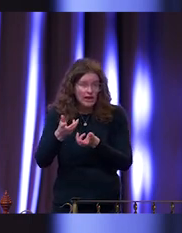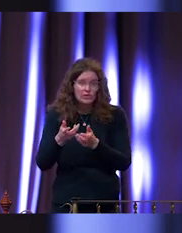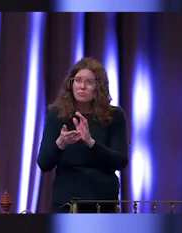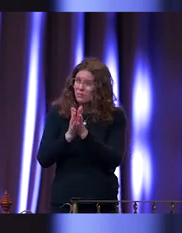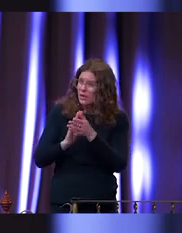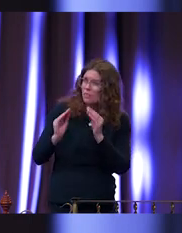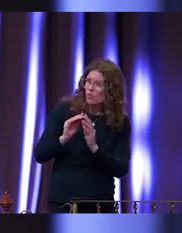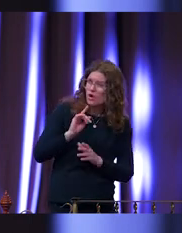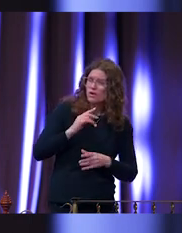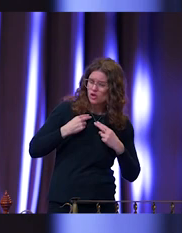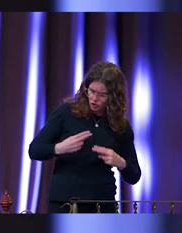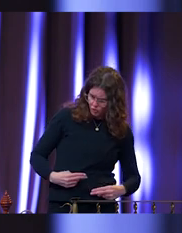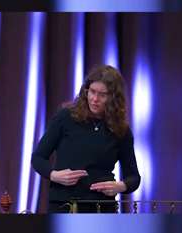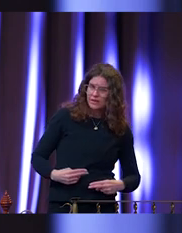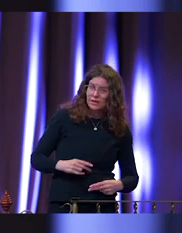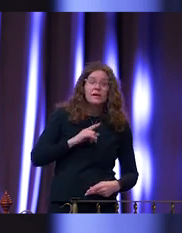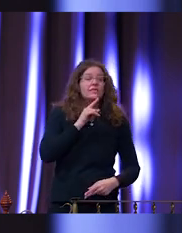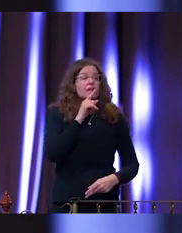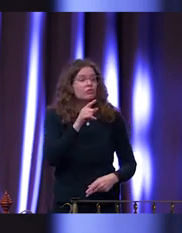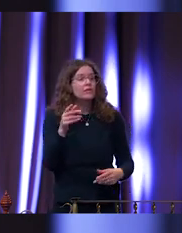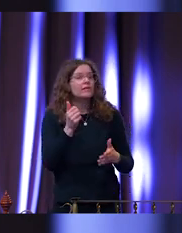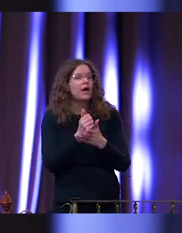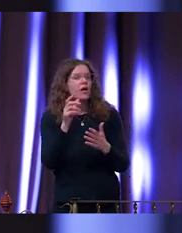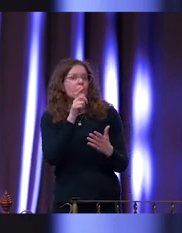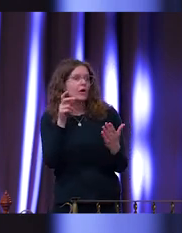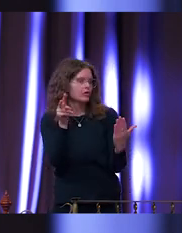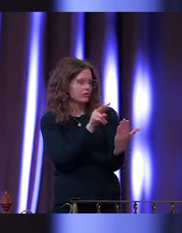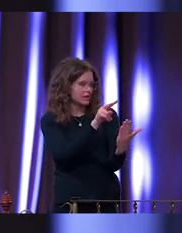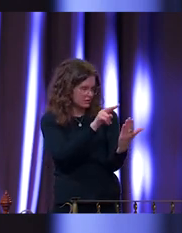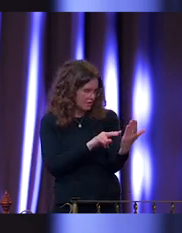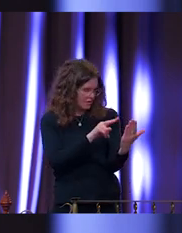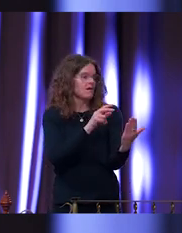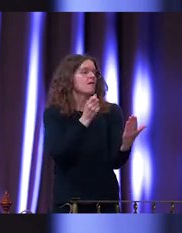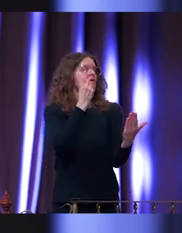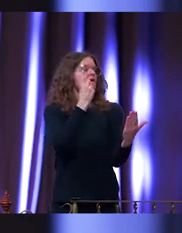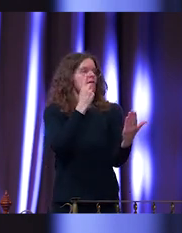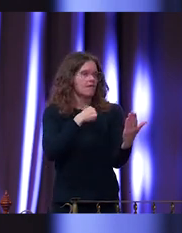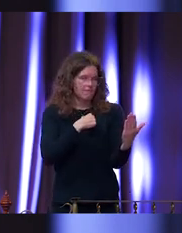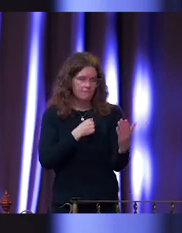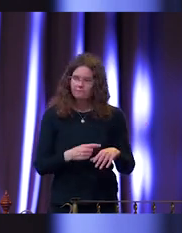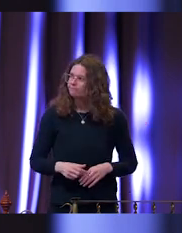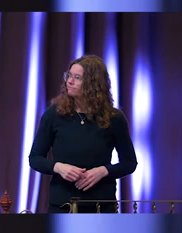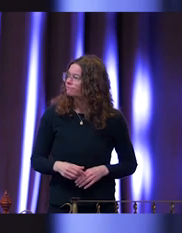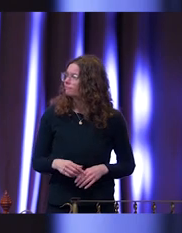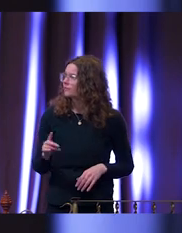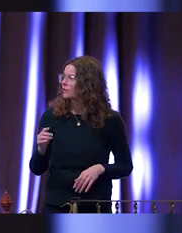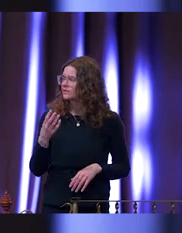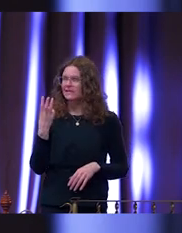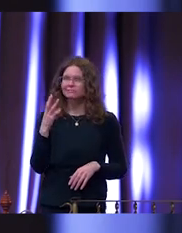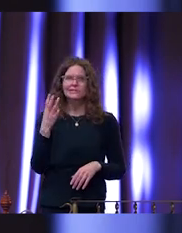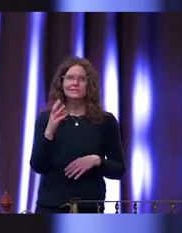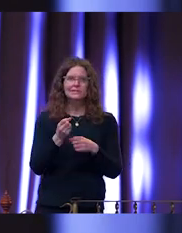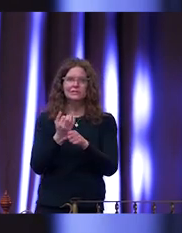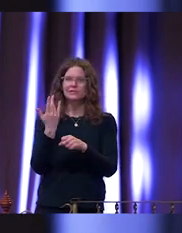make it real, and that can really help. For example, I've been a DCASE panelist for, I don't know, it was like 16 years. Finally, they